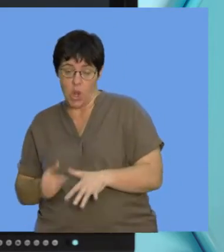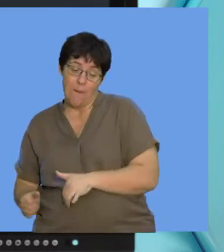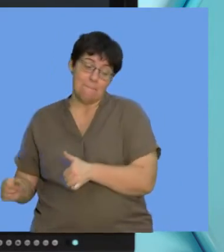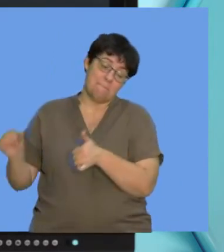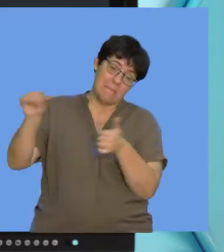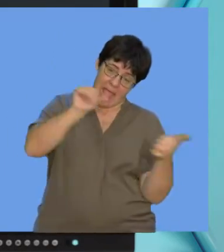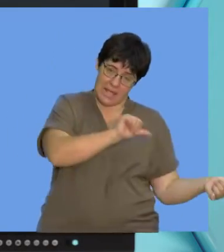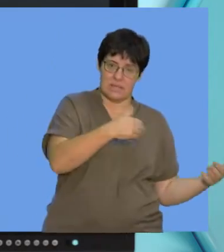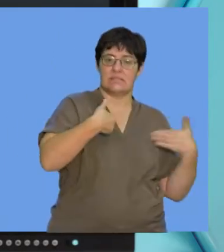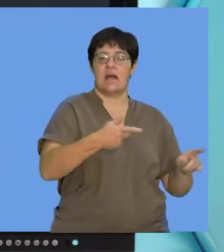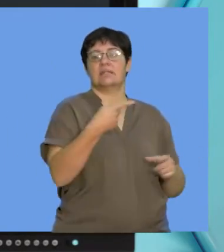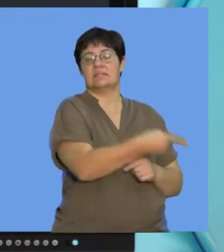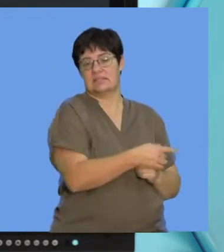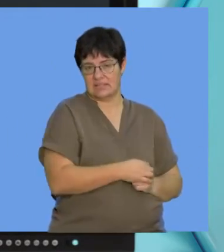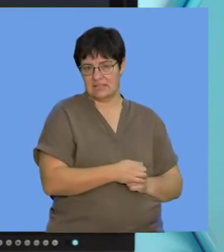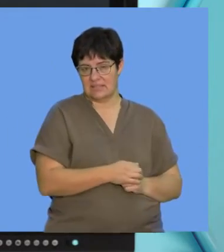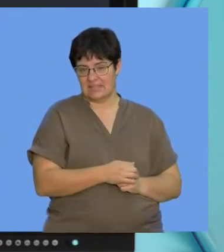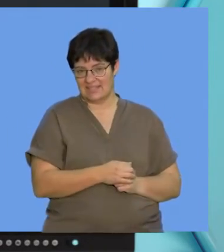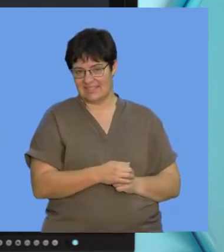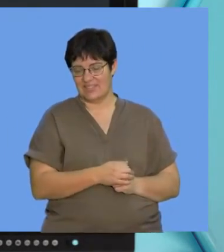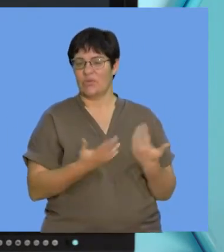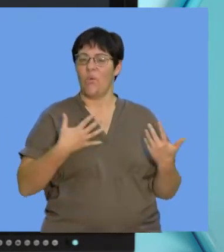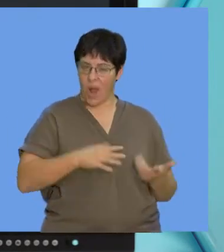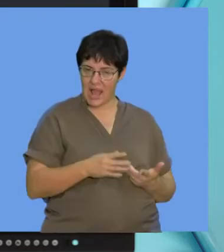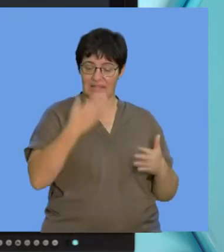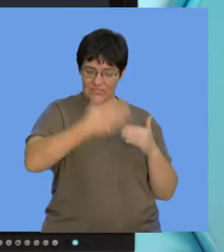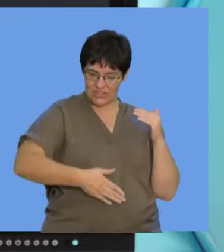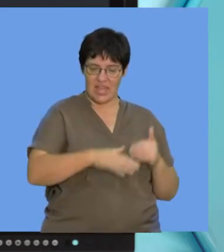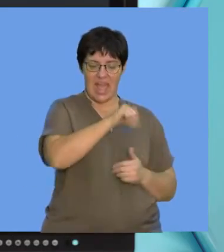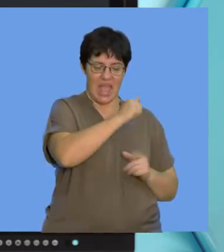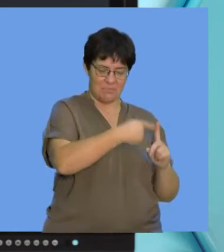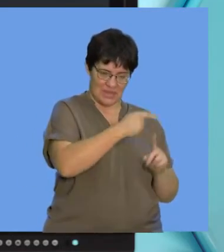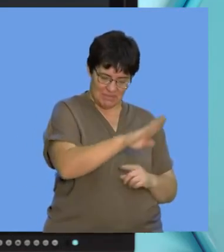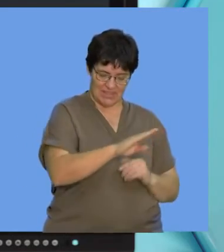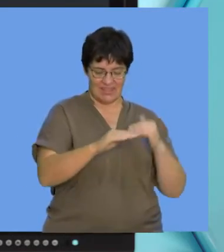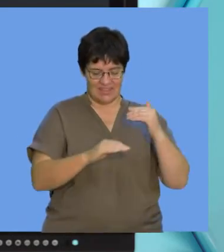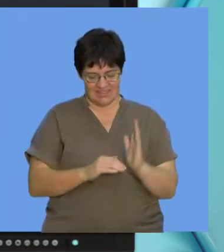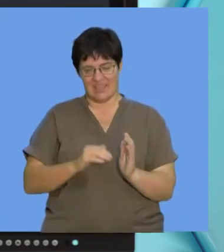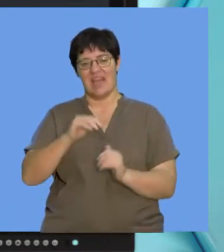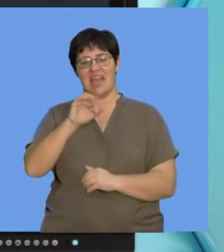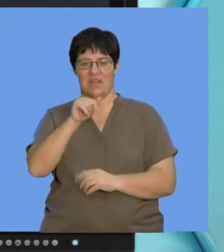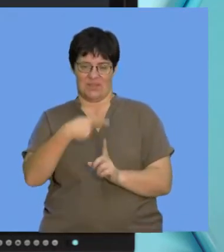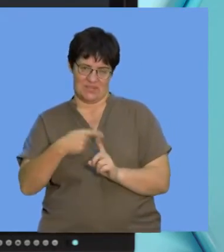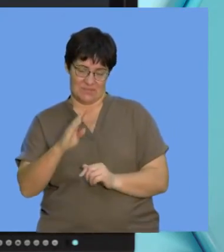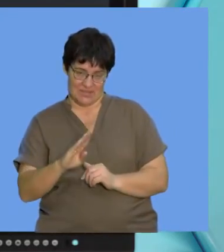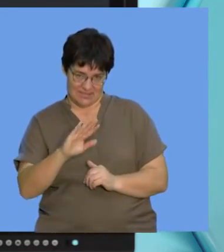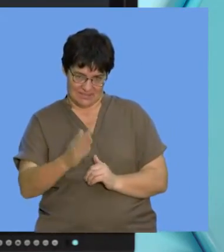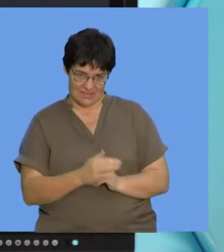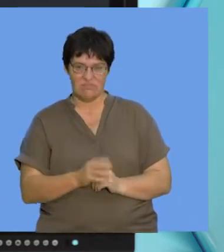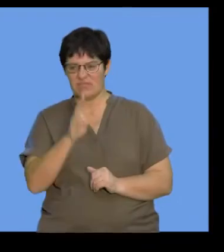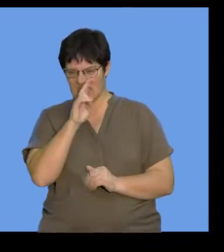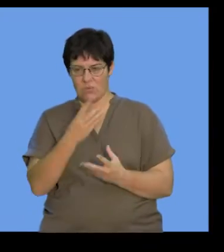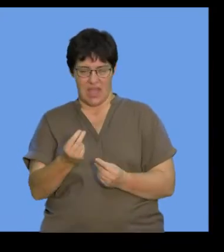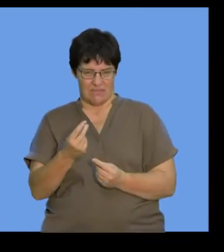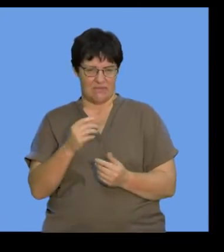take it back to being a plus b and a plus b. But let's just look at the types of factorizing that we do have in maths.